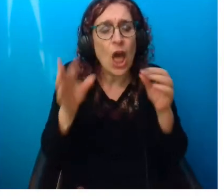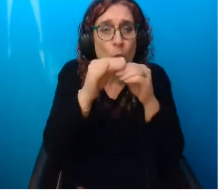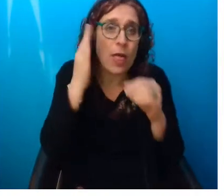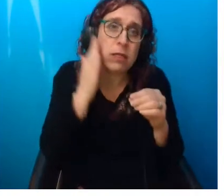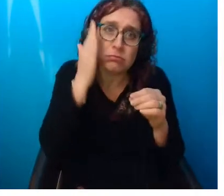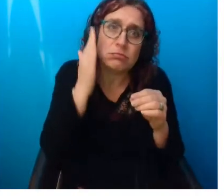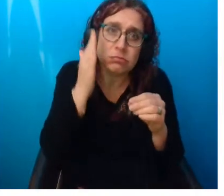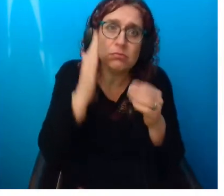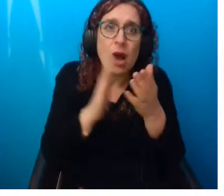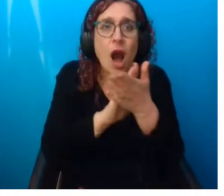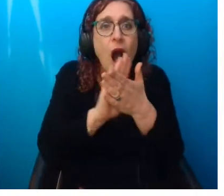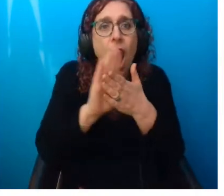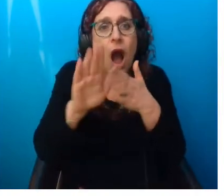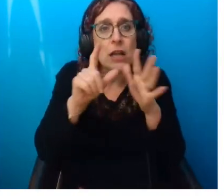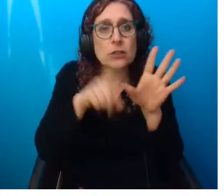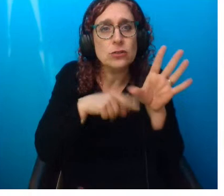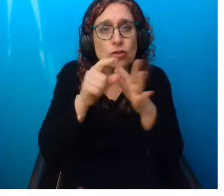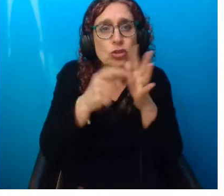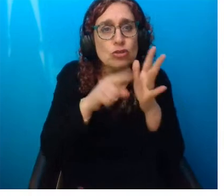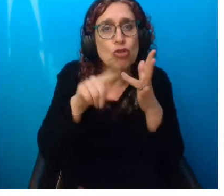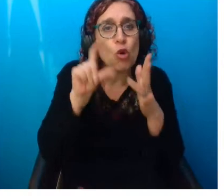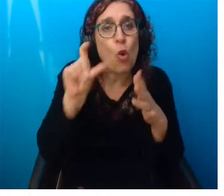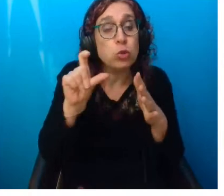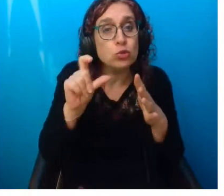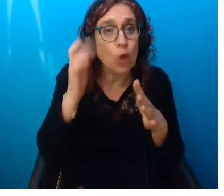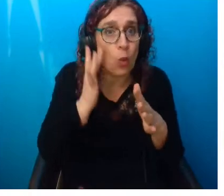hydrocortisone. So,